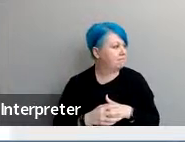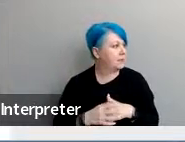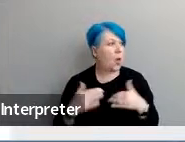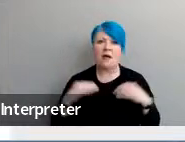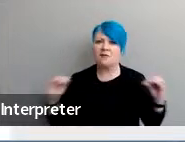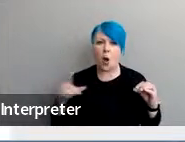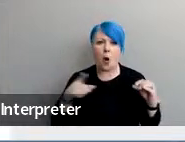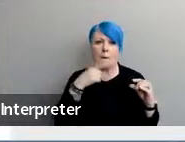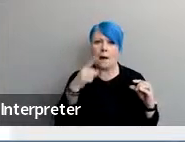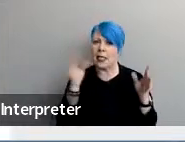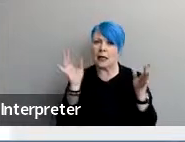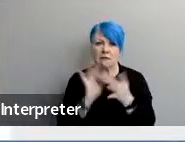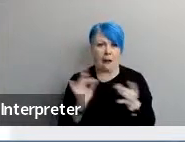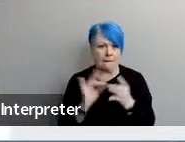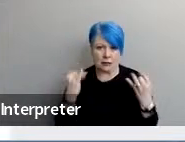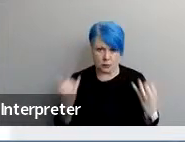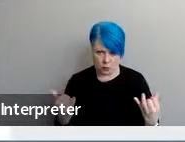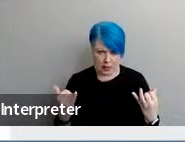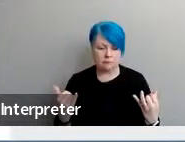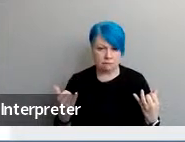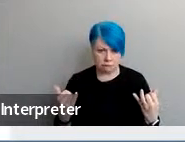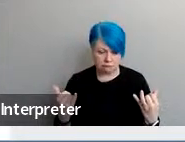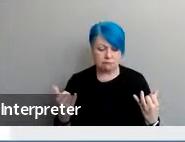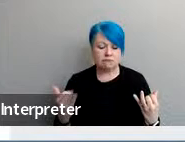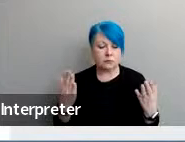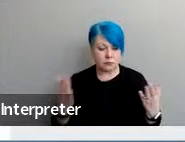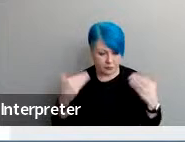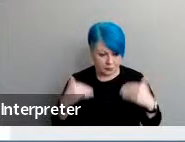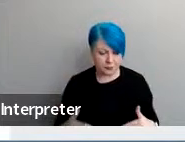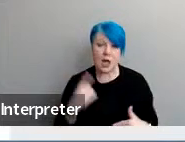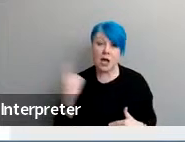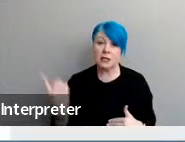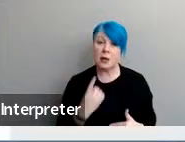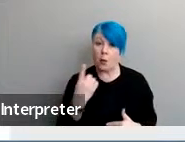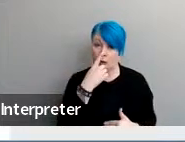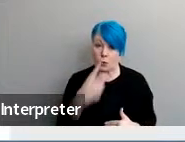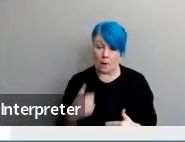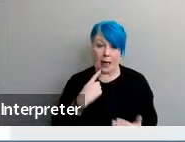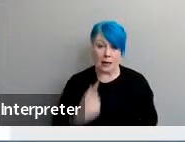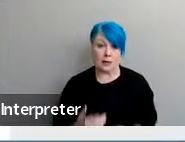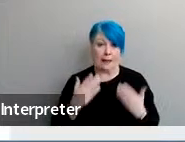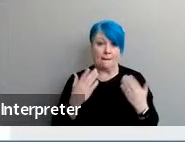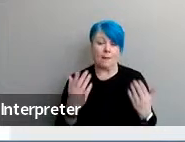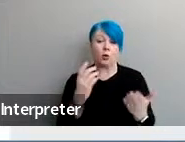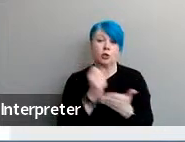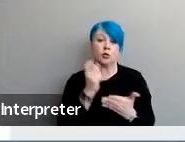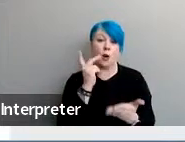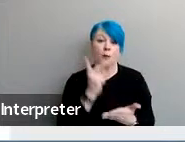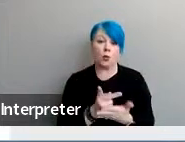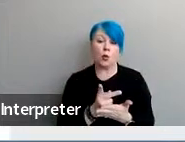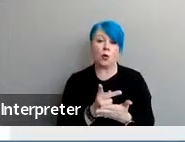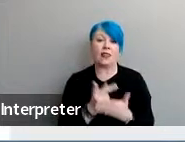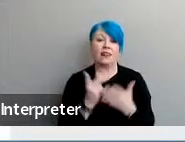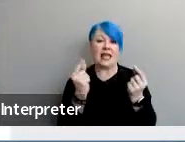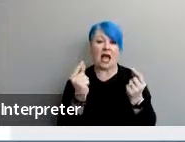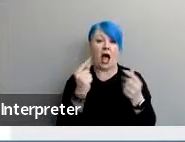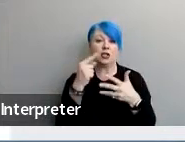we have no public comments today. Would someone like to make a motion to approve the agenda?